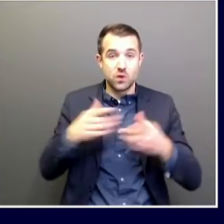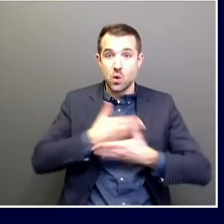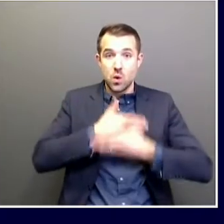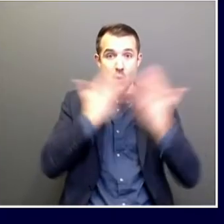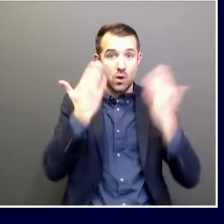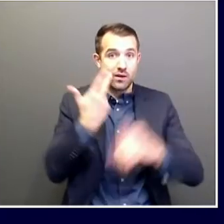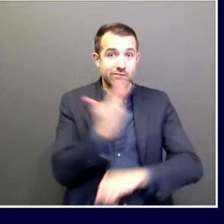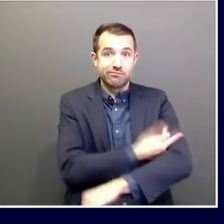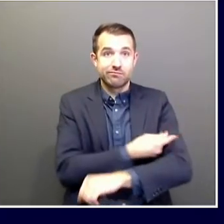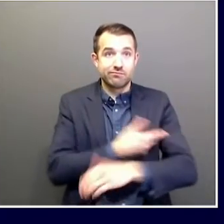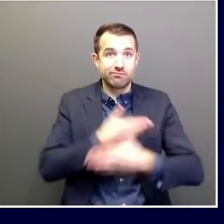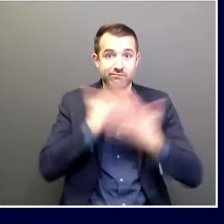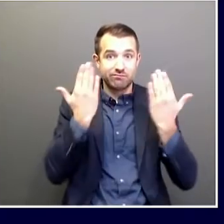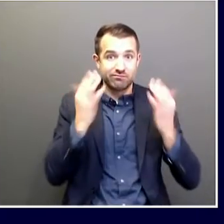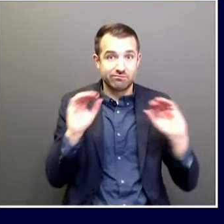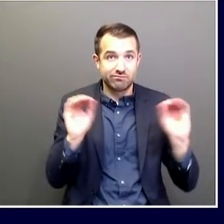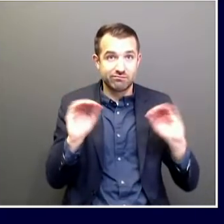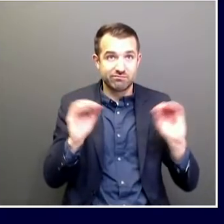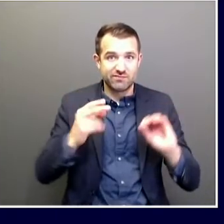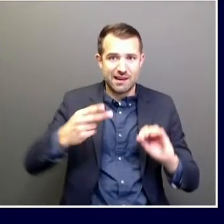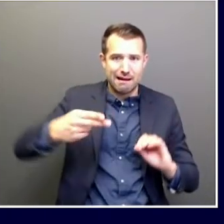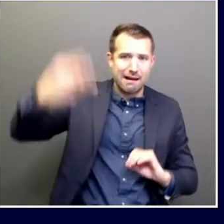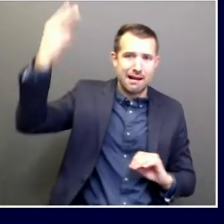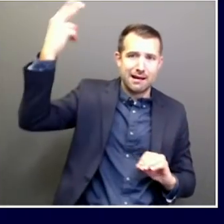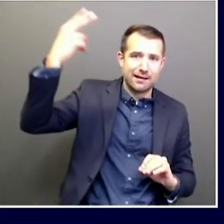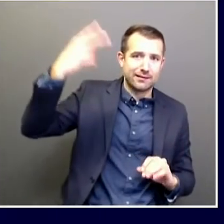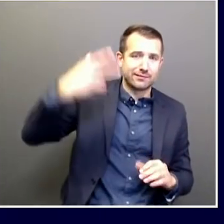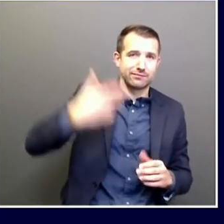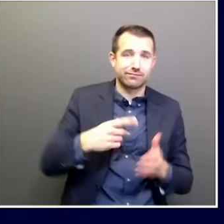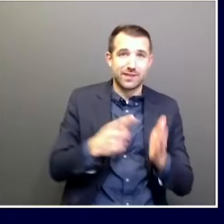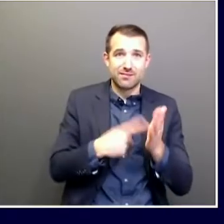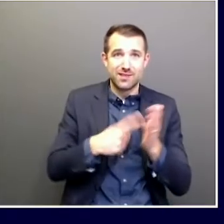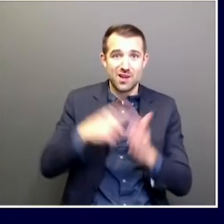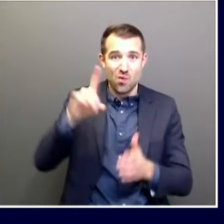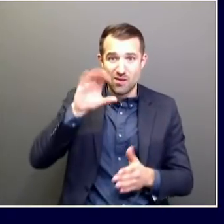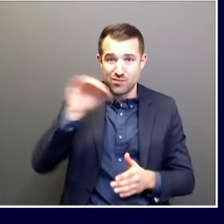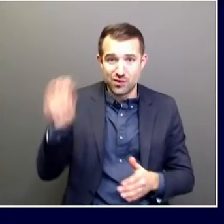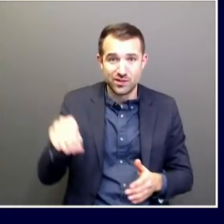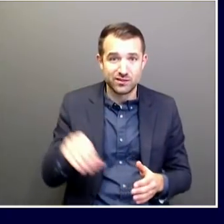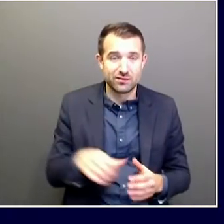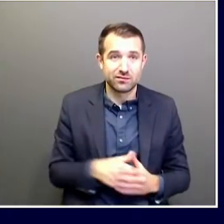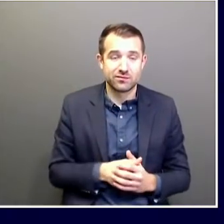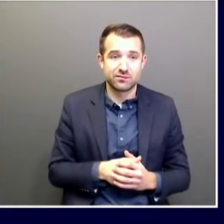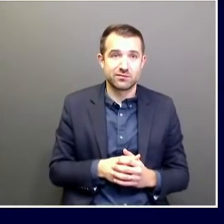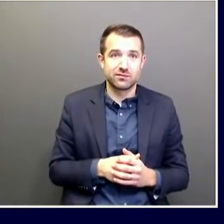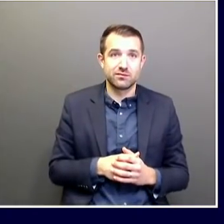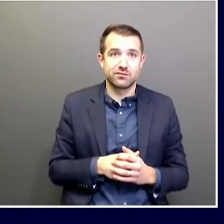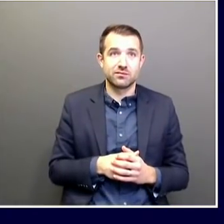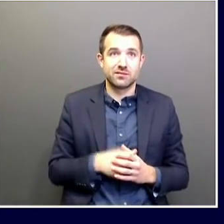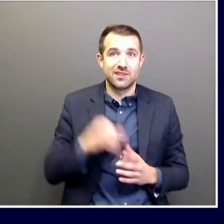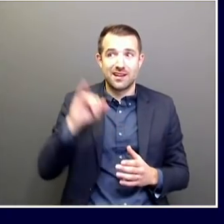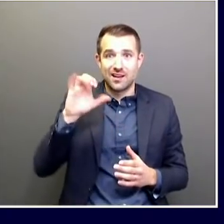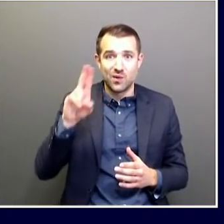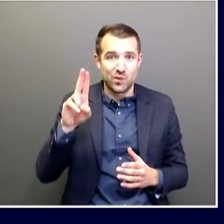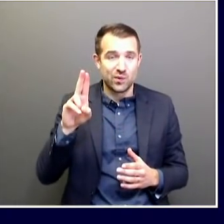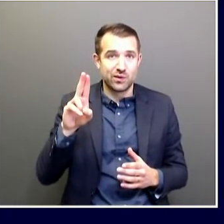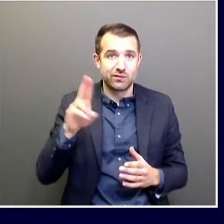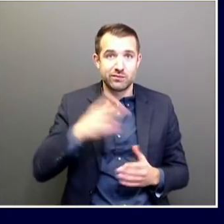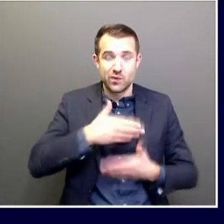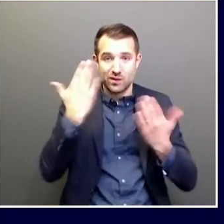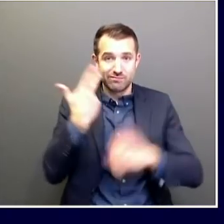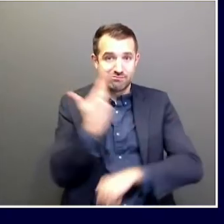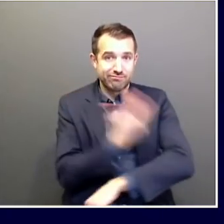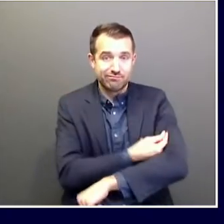further. At some points, it's been 100% of people in the largest ICUs in Maine who were not vaccinated.